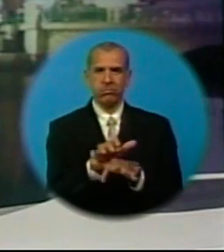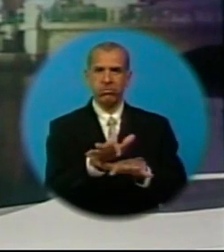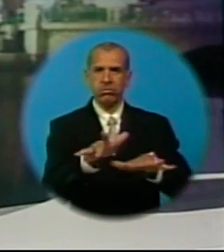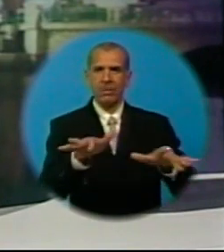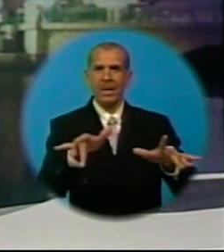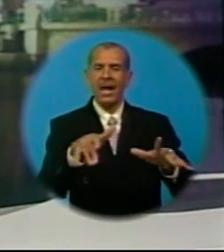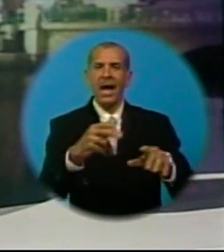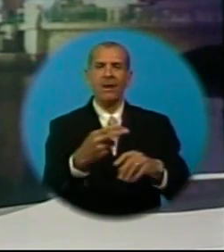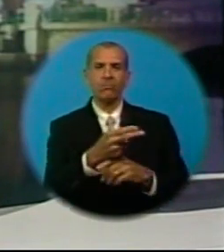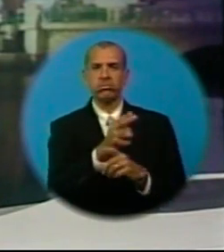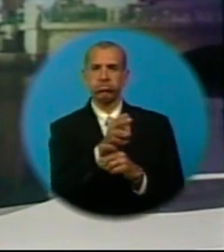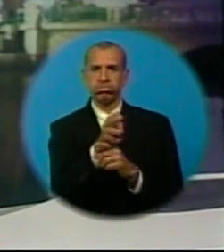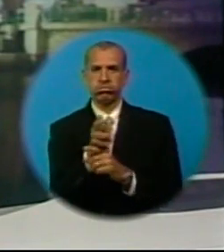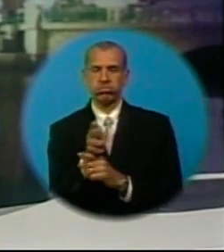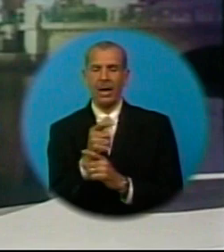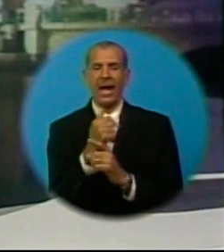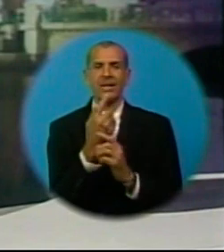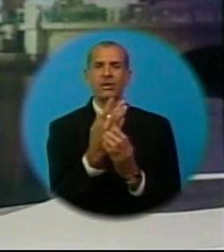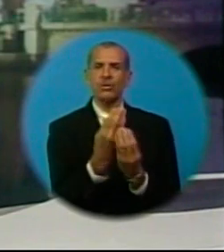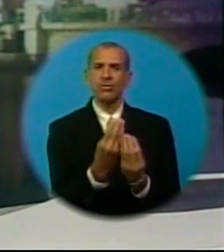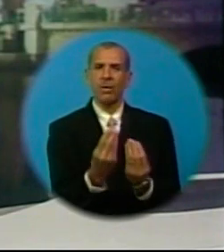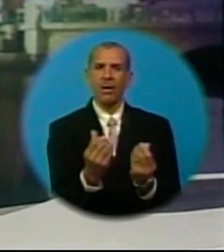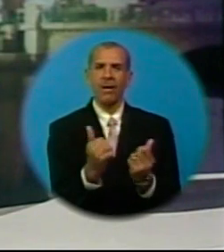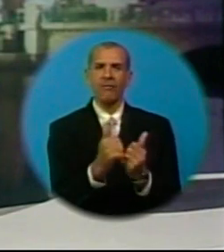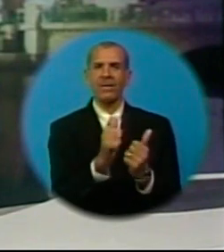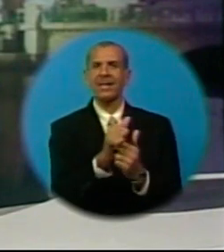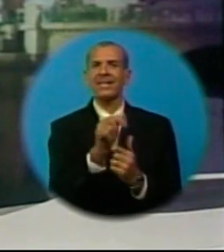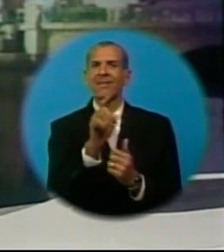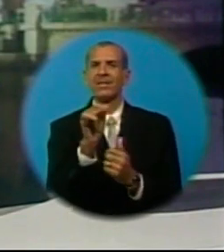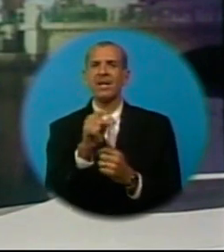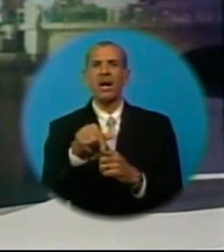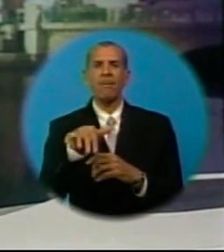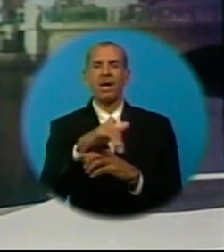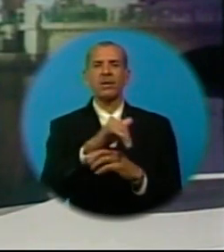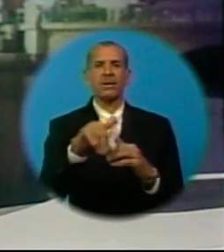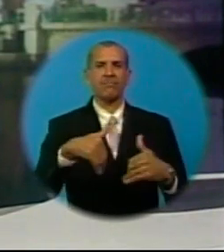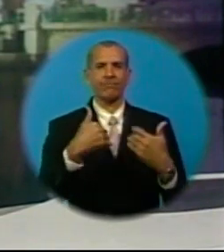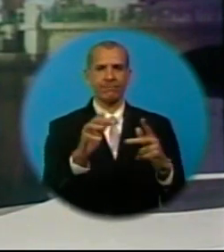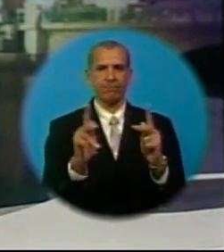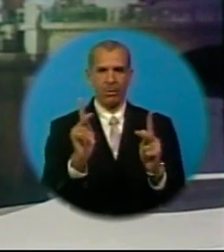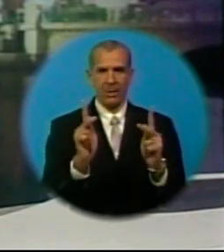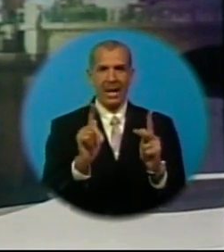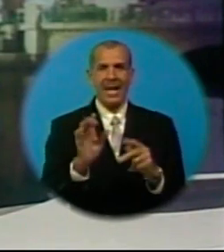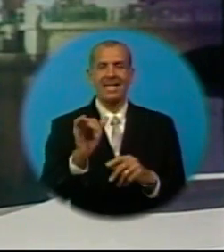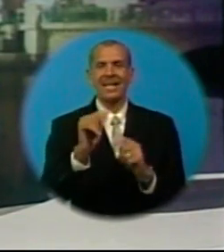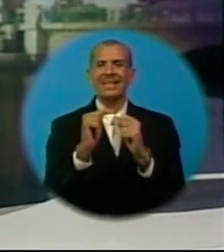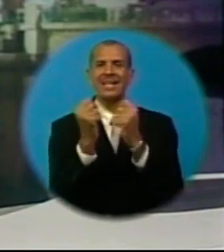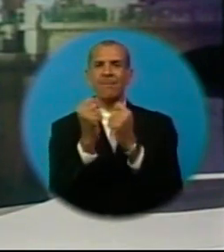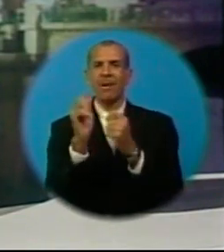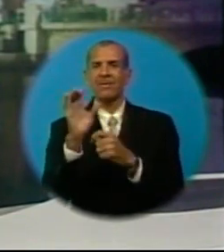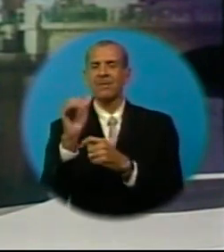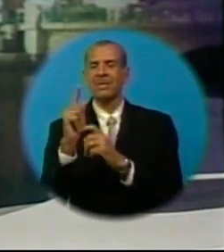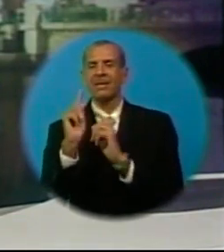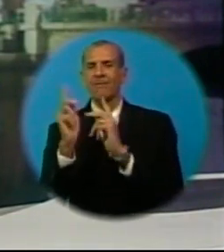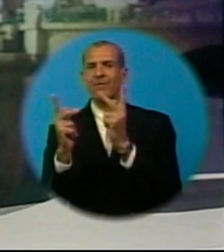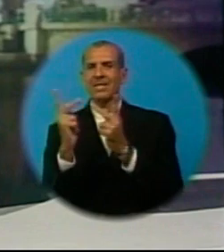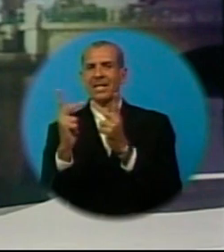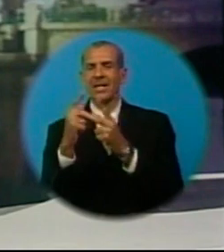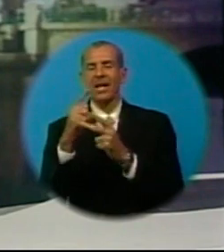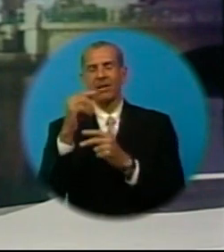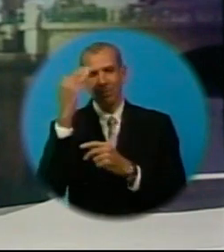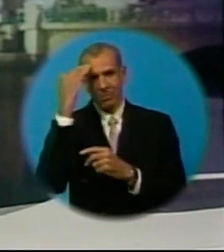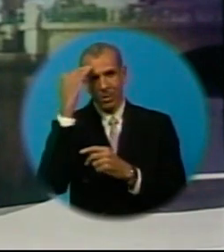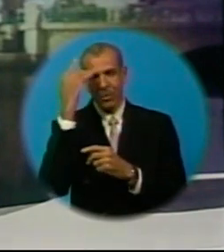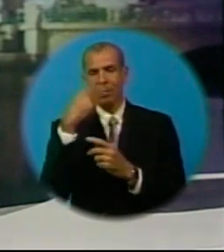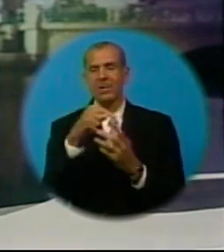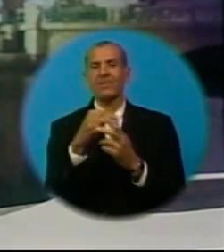gun violence, as well as solutions to deviance among the island's youth. A CBC team visited the area today to find out their views